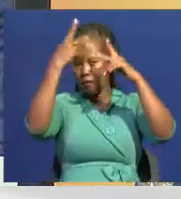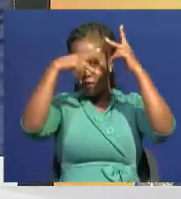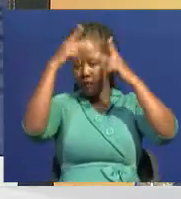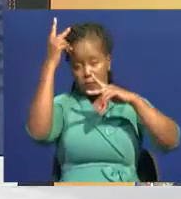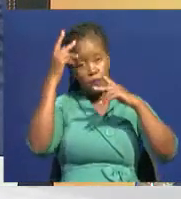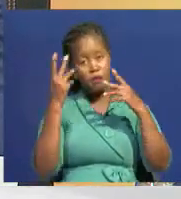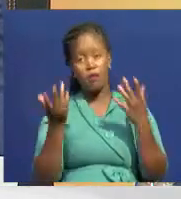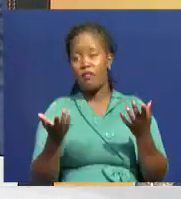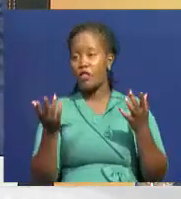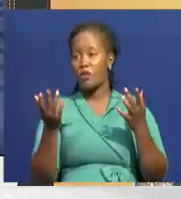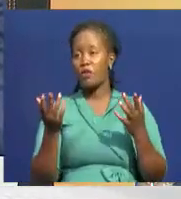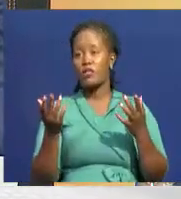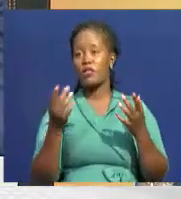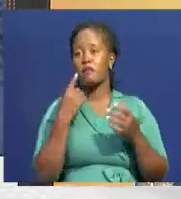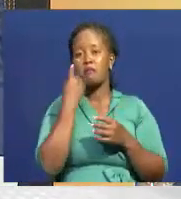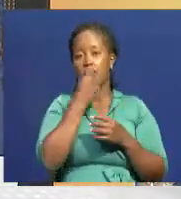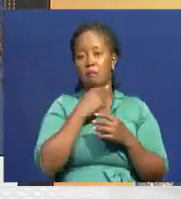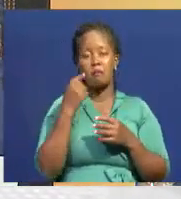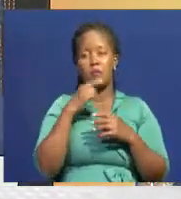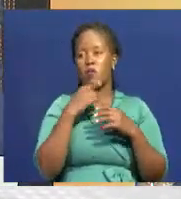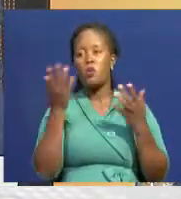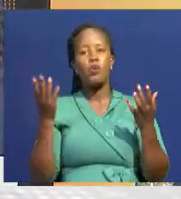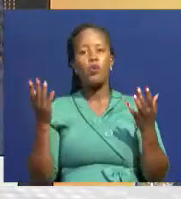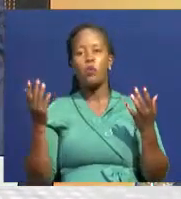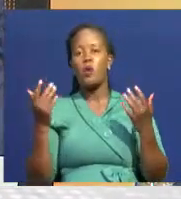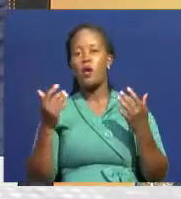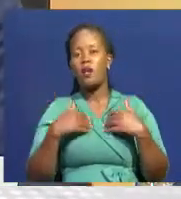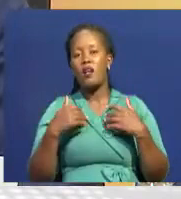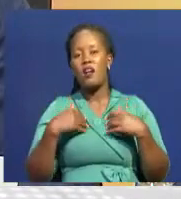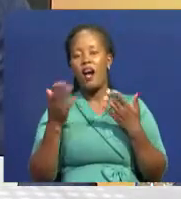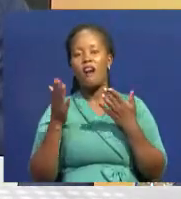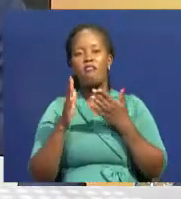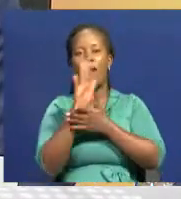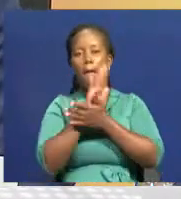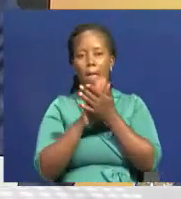that do not have, the marketing